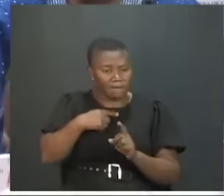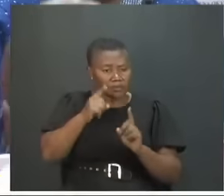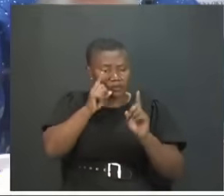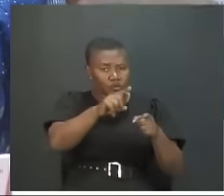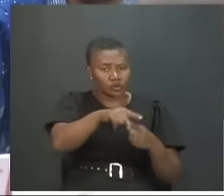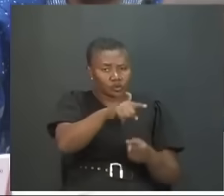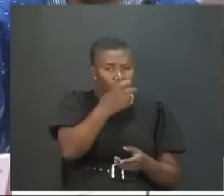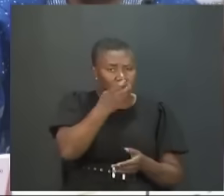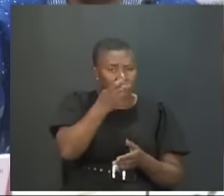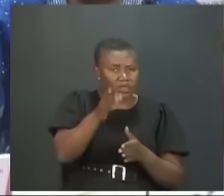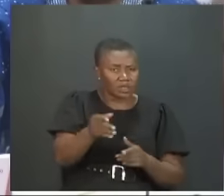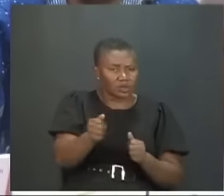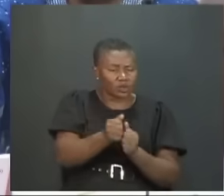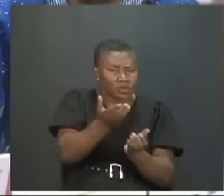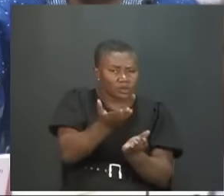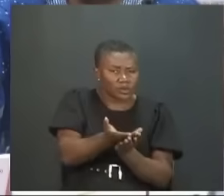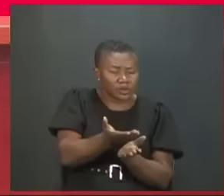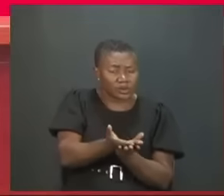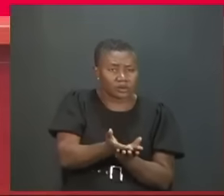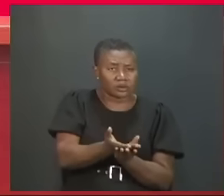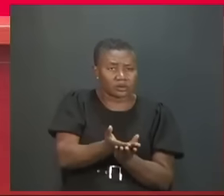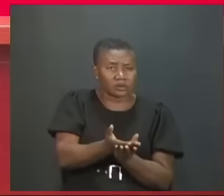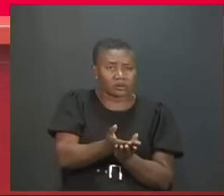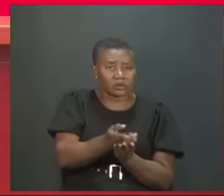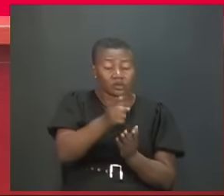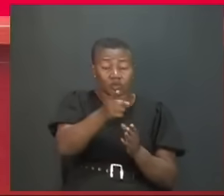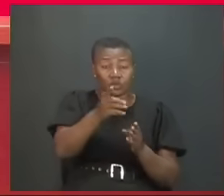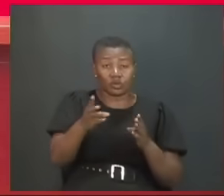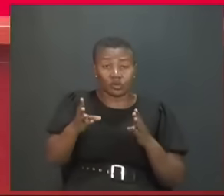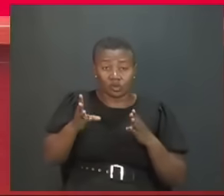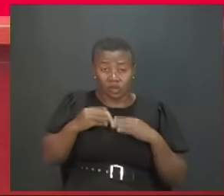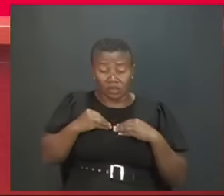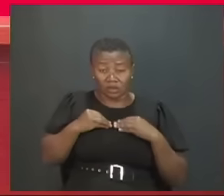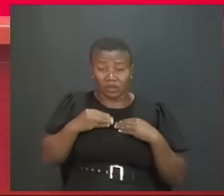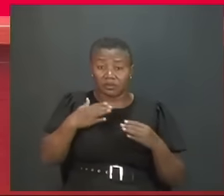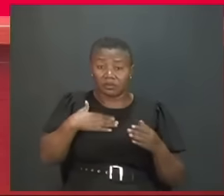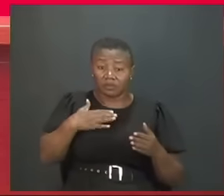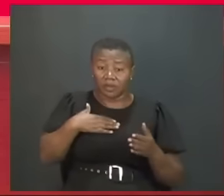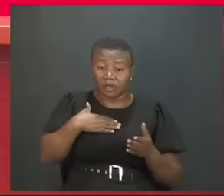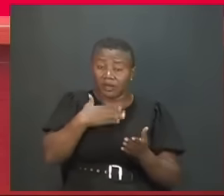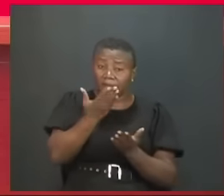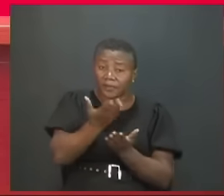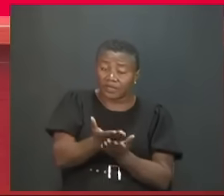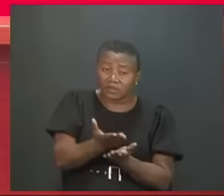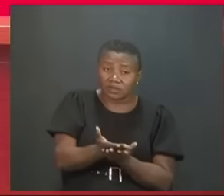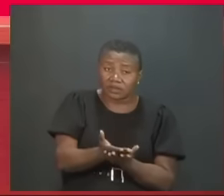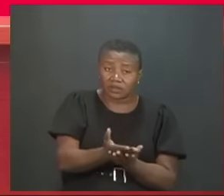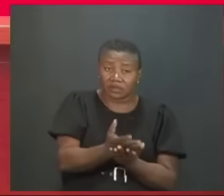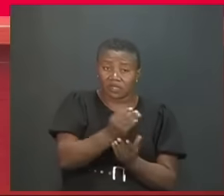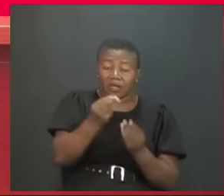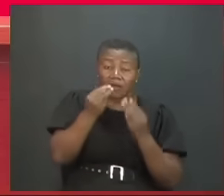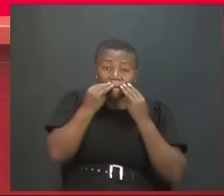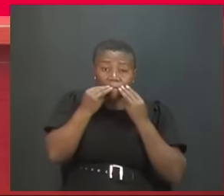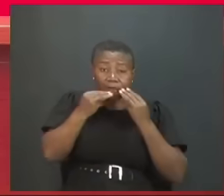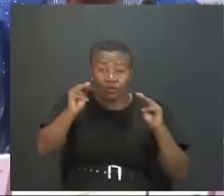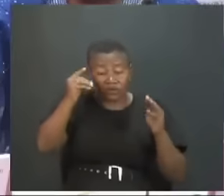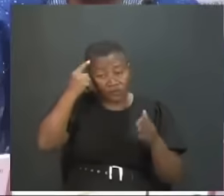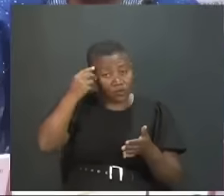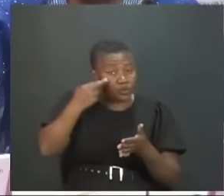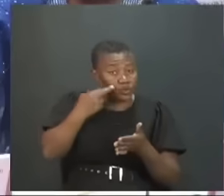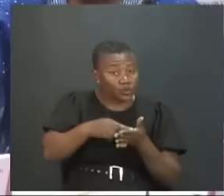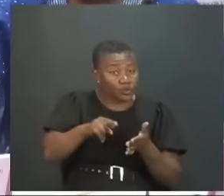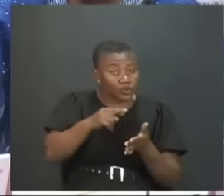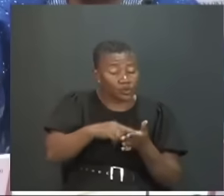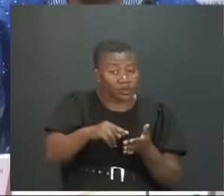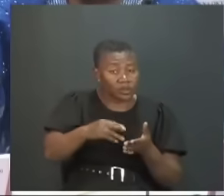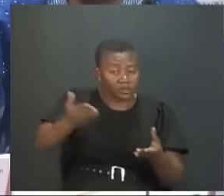appeal, and you admitted my appeal, and a motion for review was